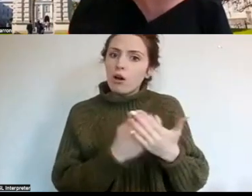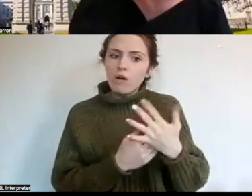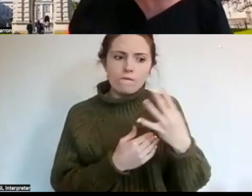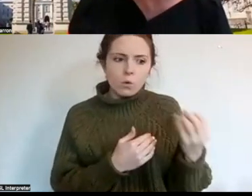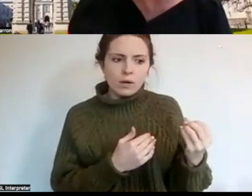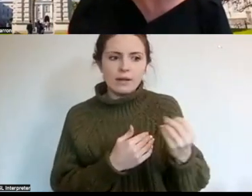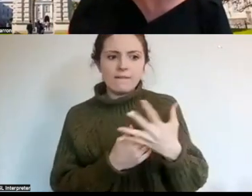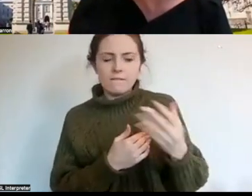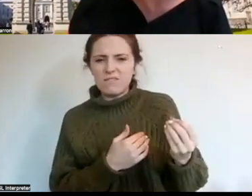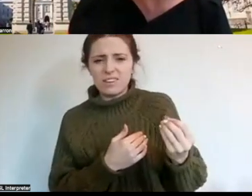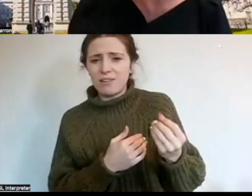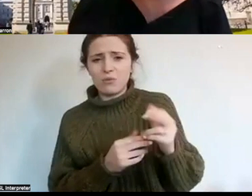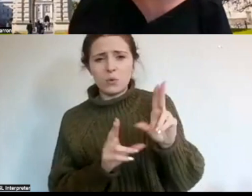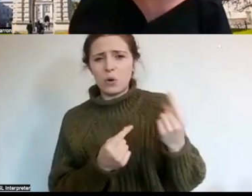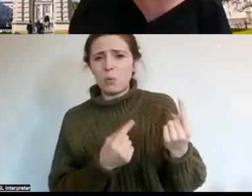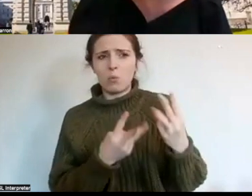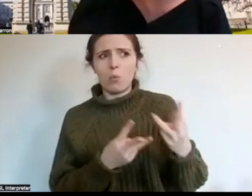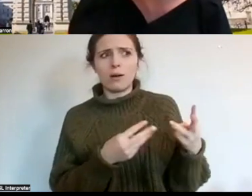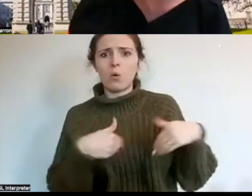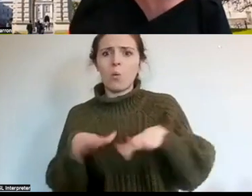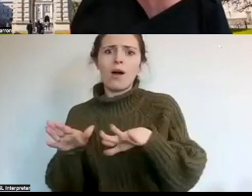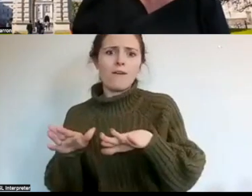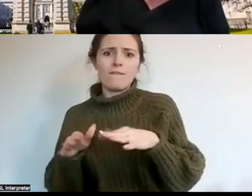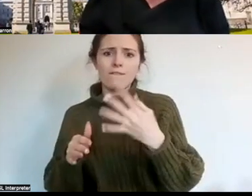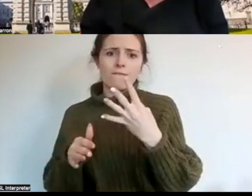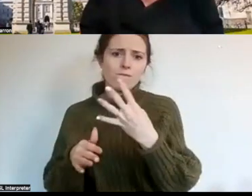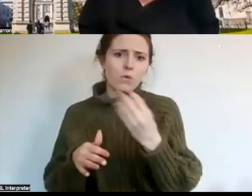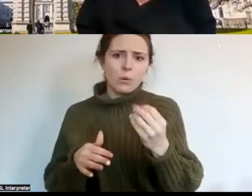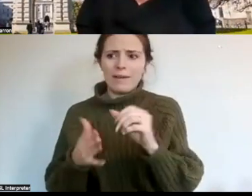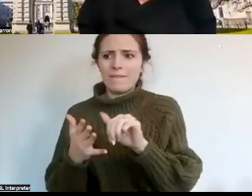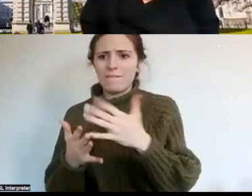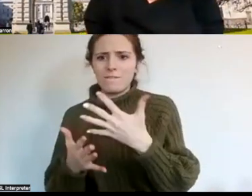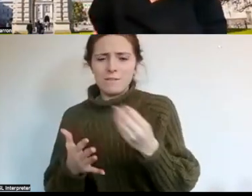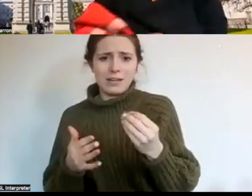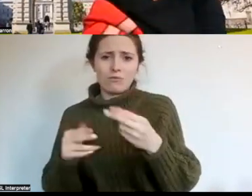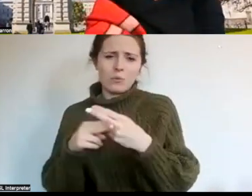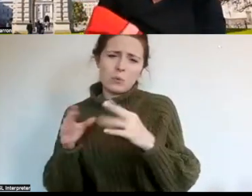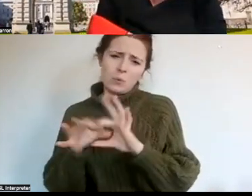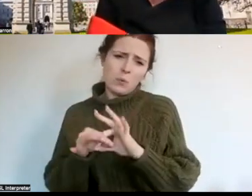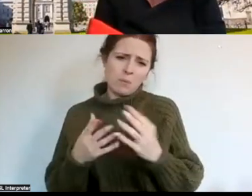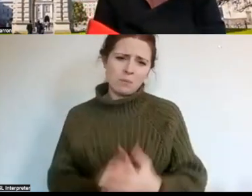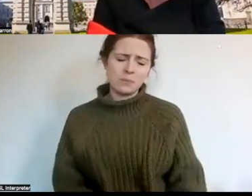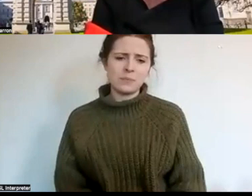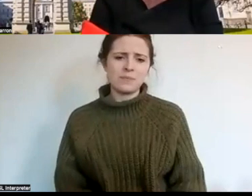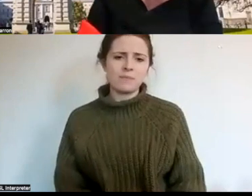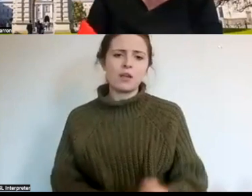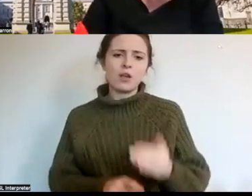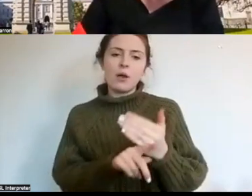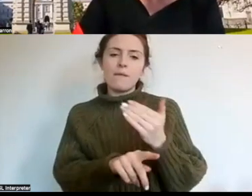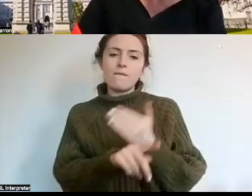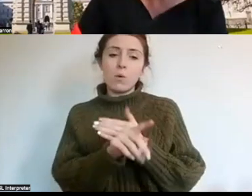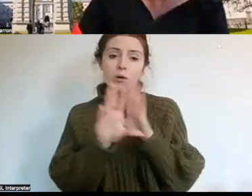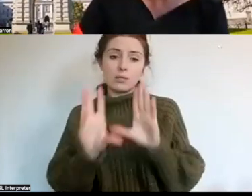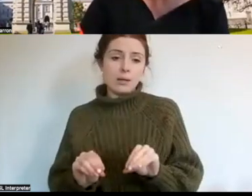to be in a nursing home in the 40s or 50s. Yeah, no, that's a great point. Before I finish up, Fintan, do you want to